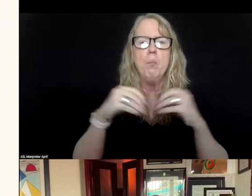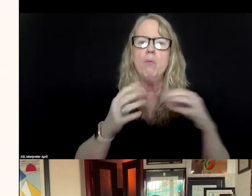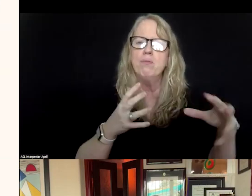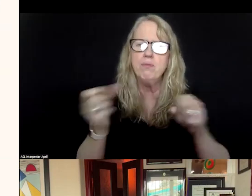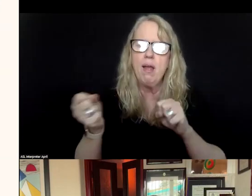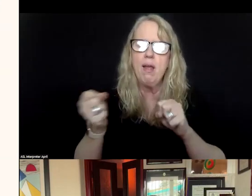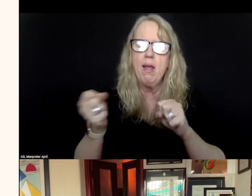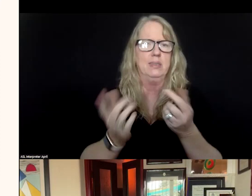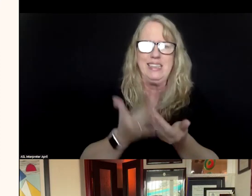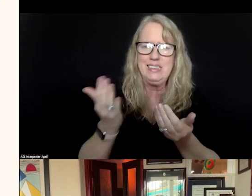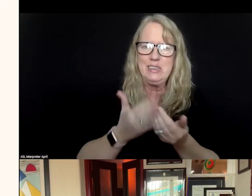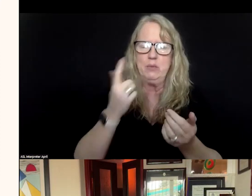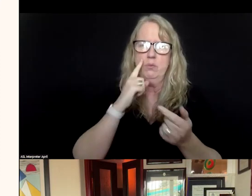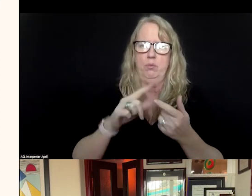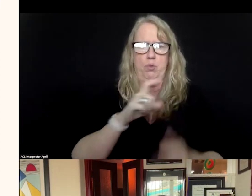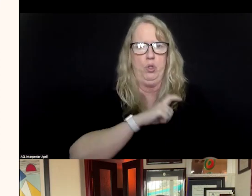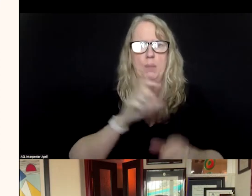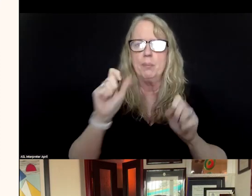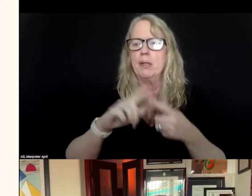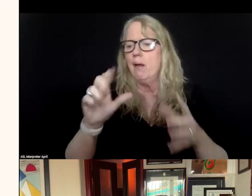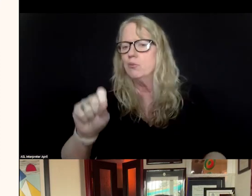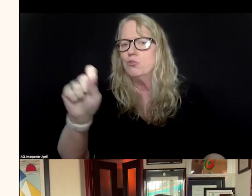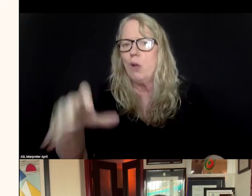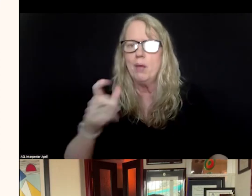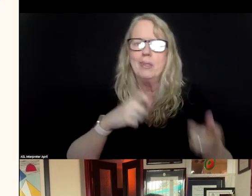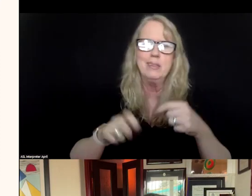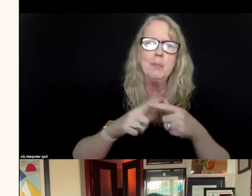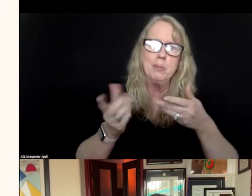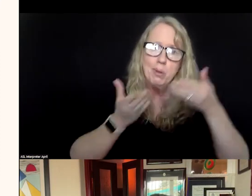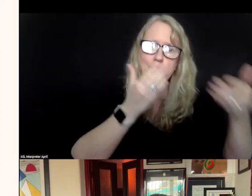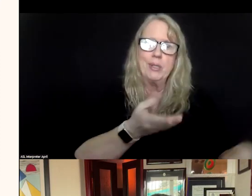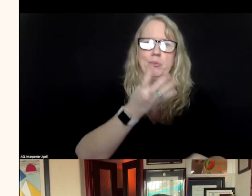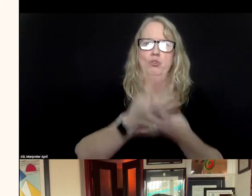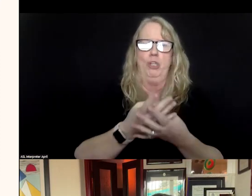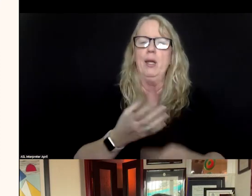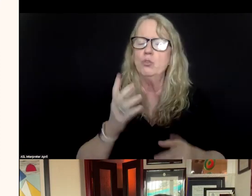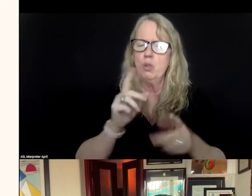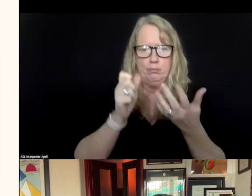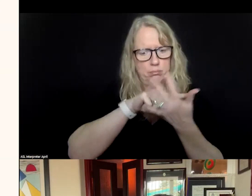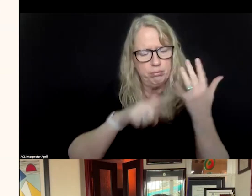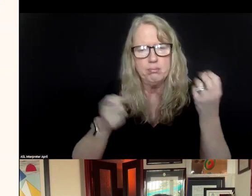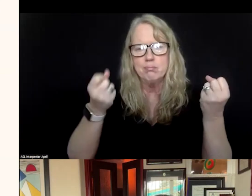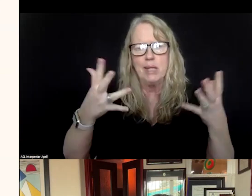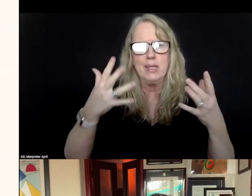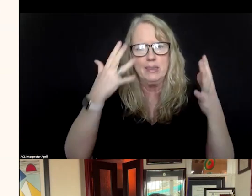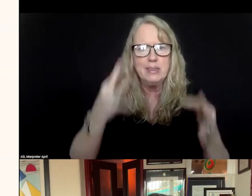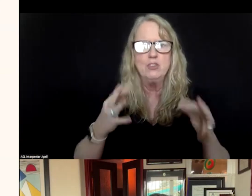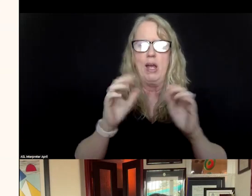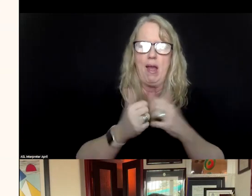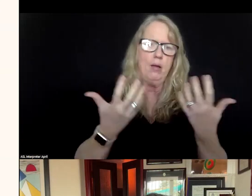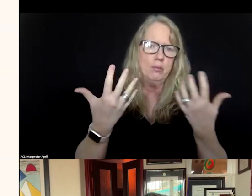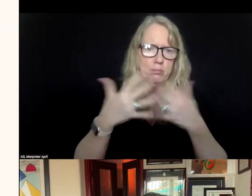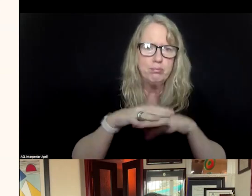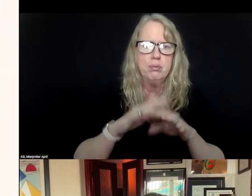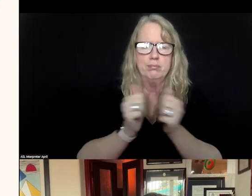easier for law enforcement to drop people off rather than to take people to jail. So all of these decisions on how this is organized together